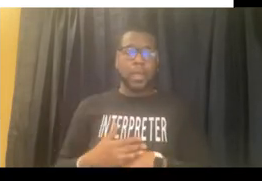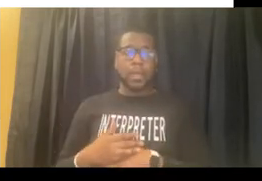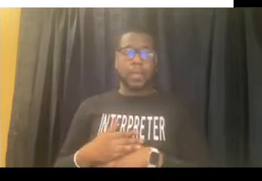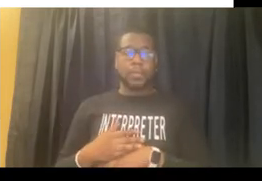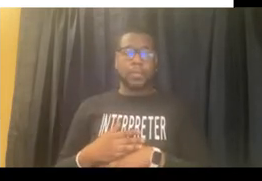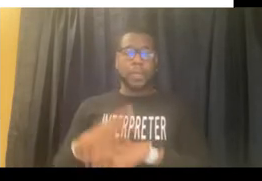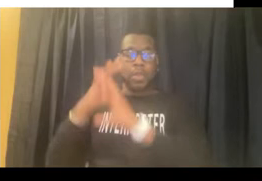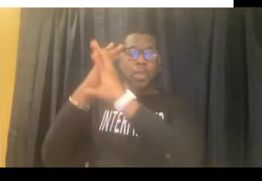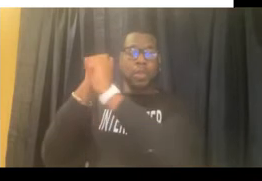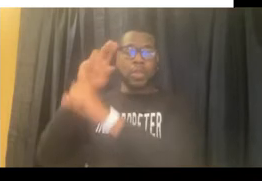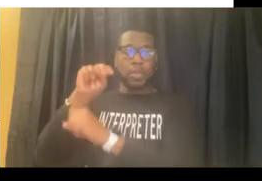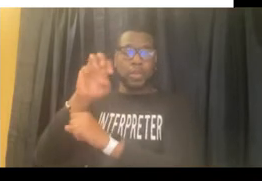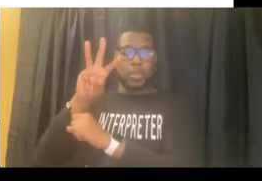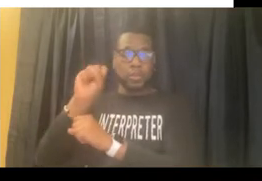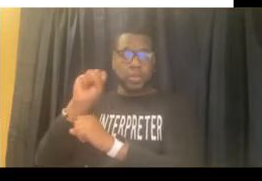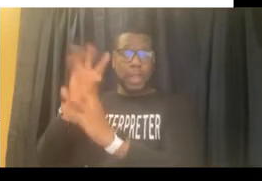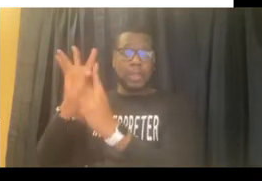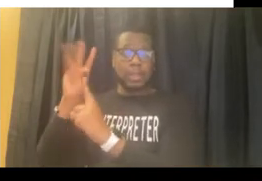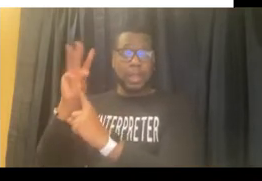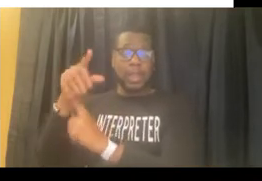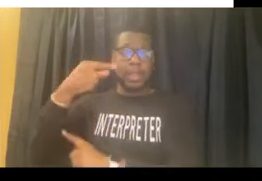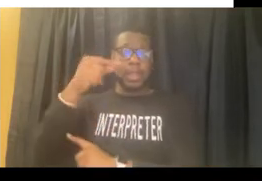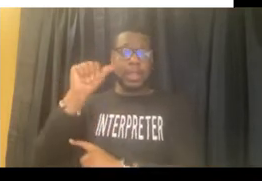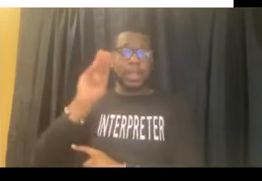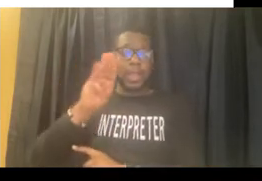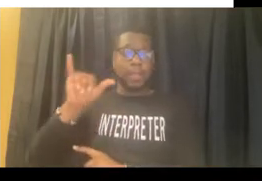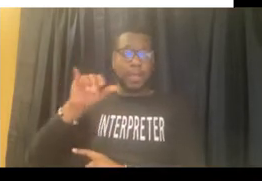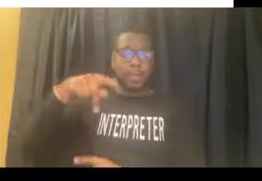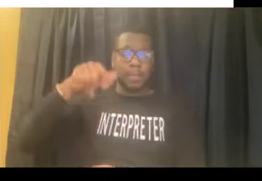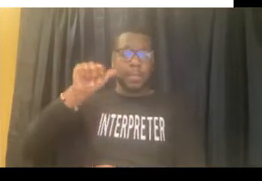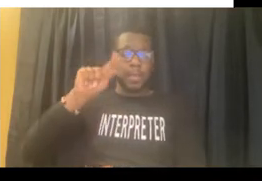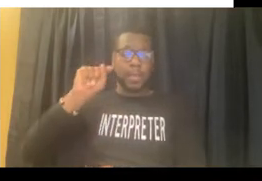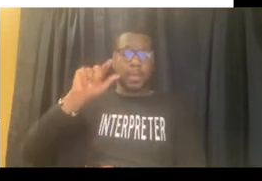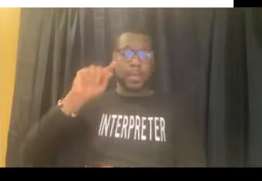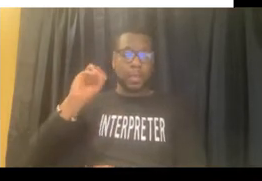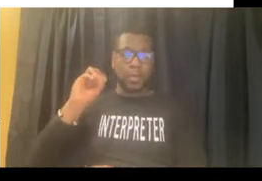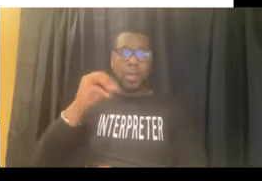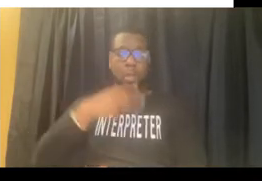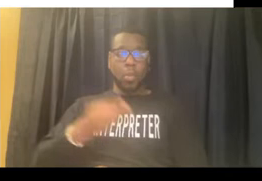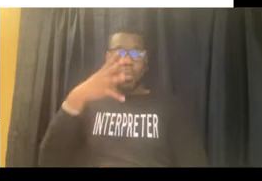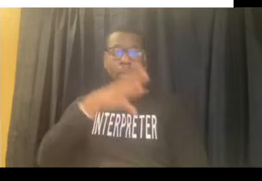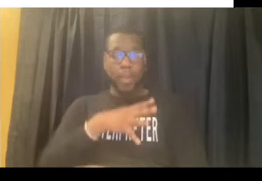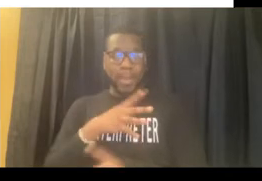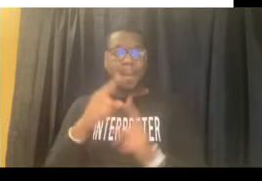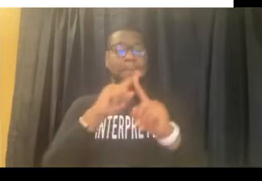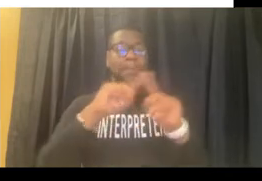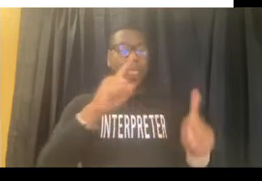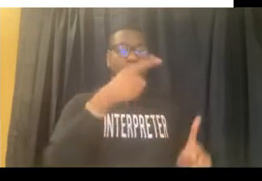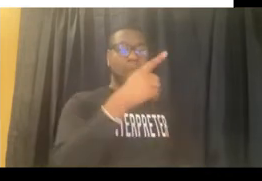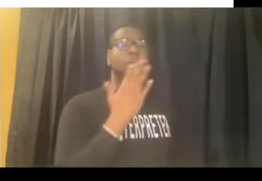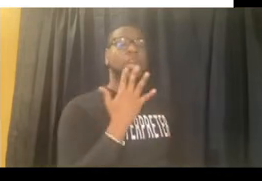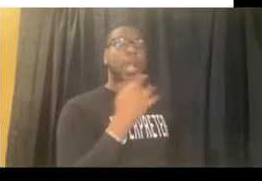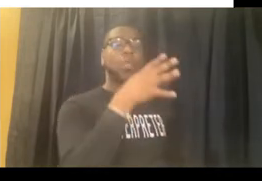all the missing Black and Brown folks that are going missing and no one's talking about? What about people of color that frequently go missing on a daily